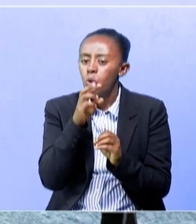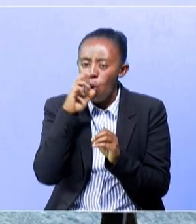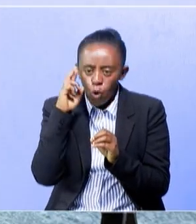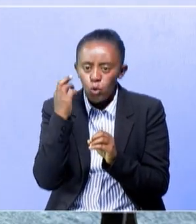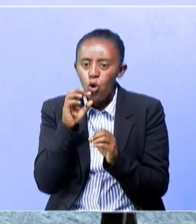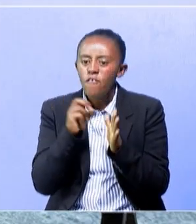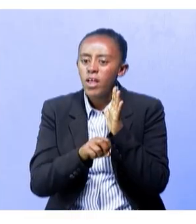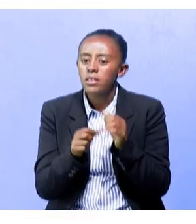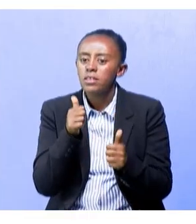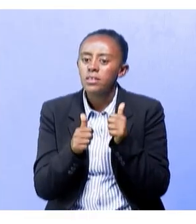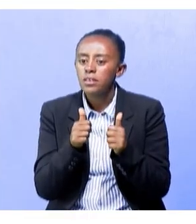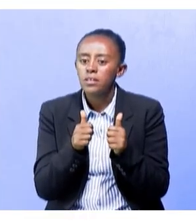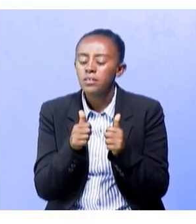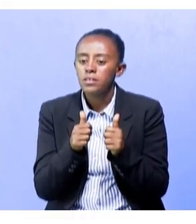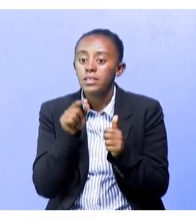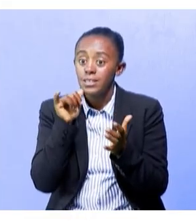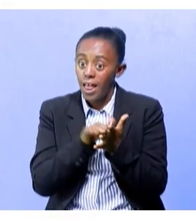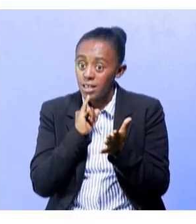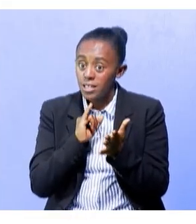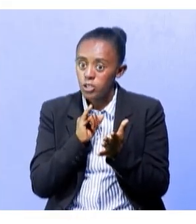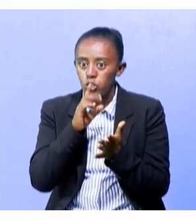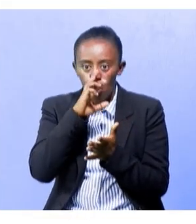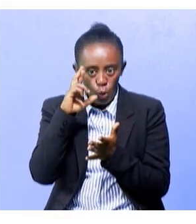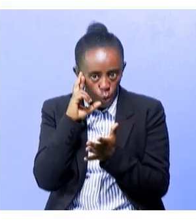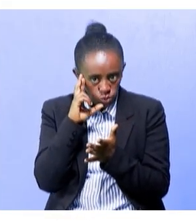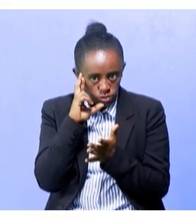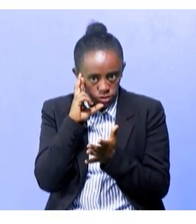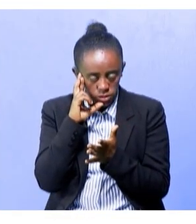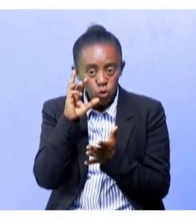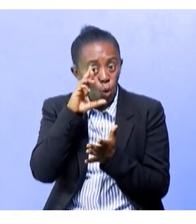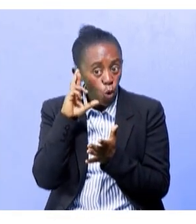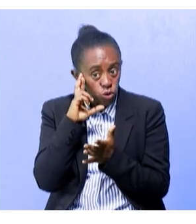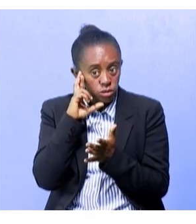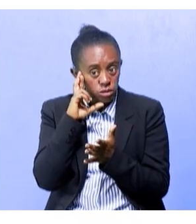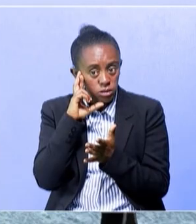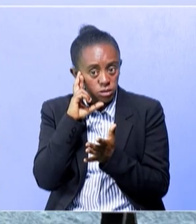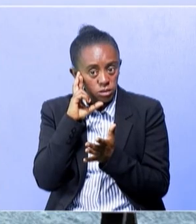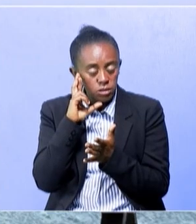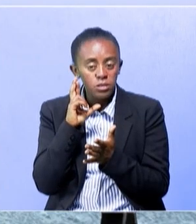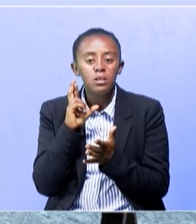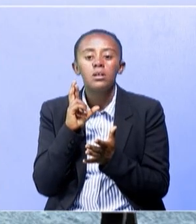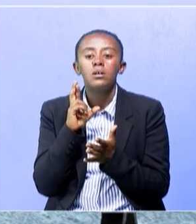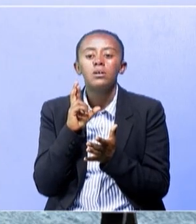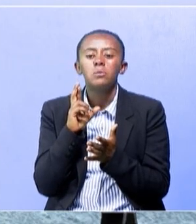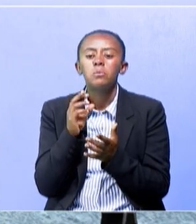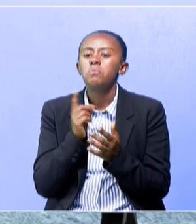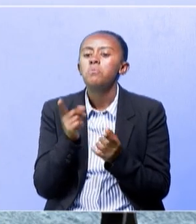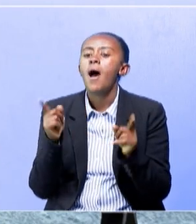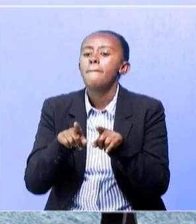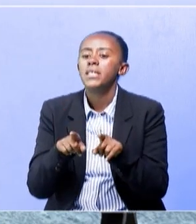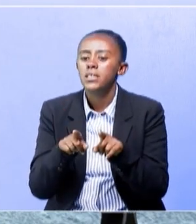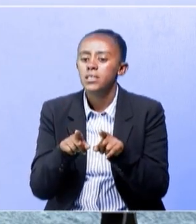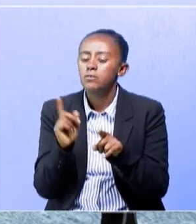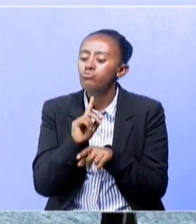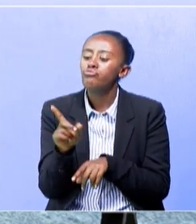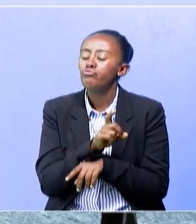is the cause. Bear your mind. So what happened then?